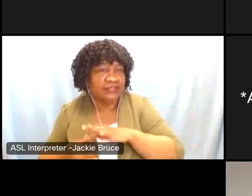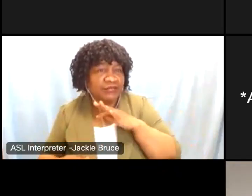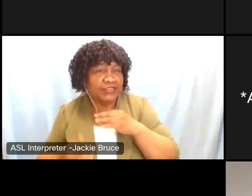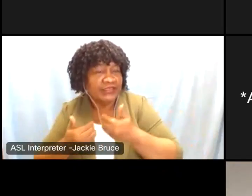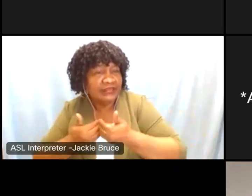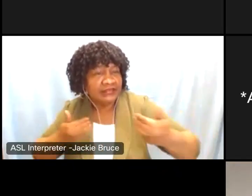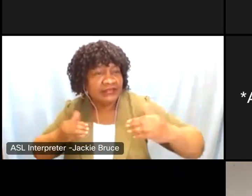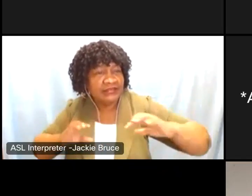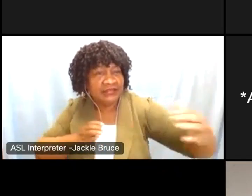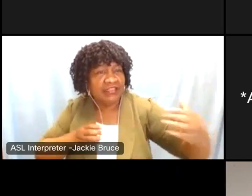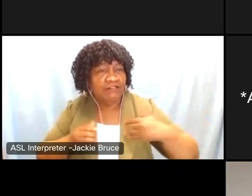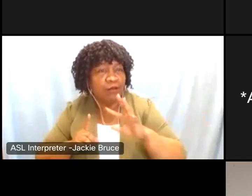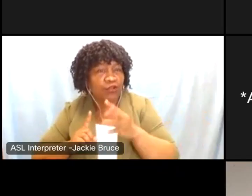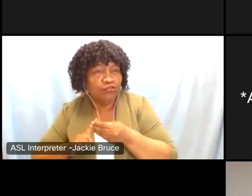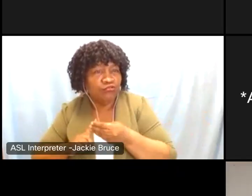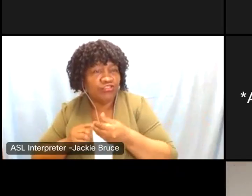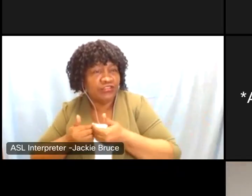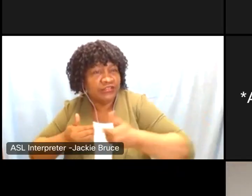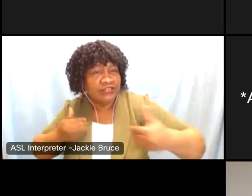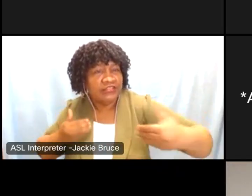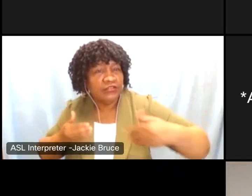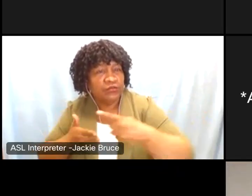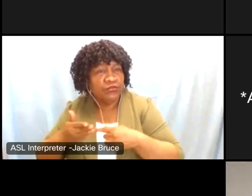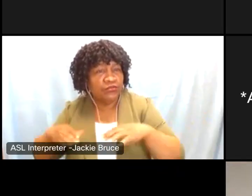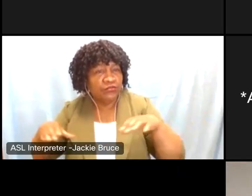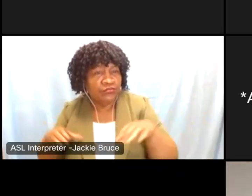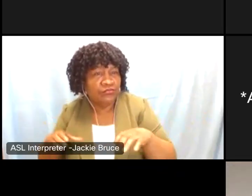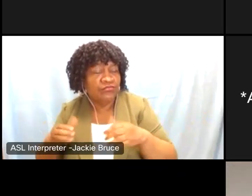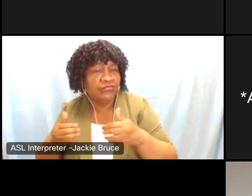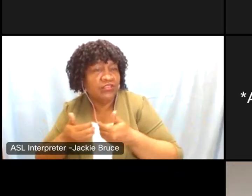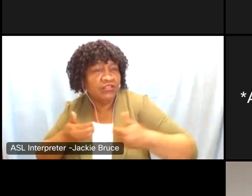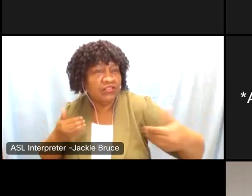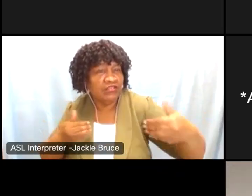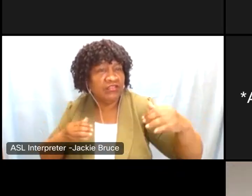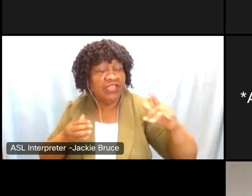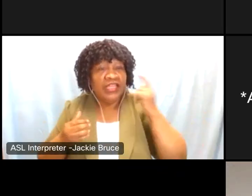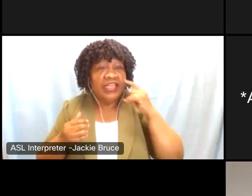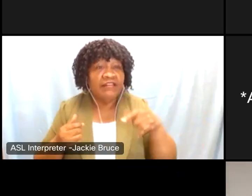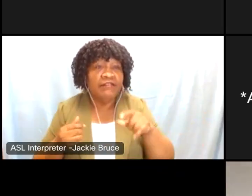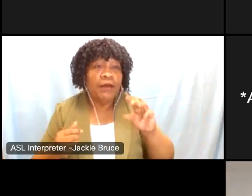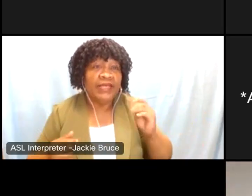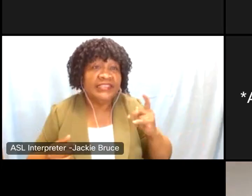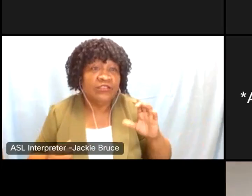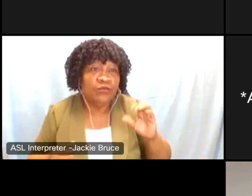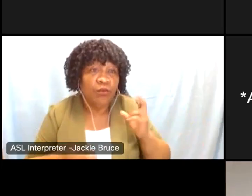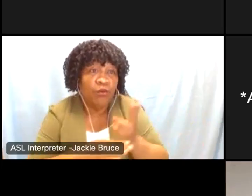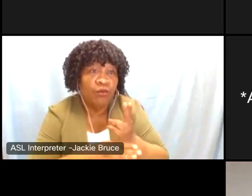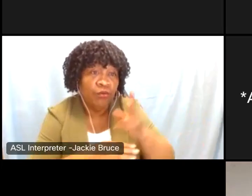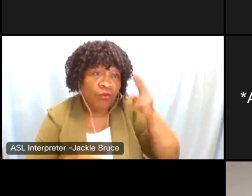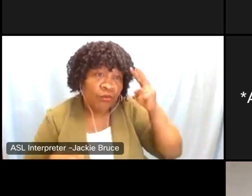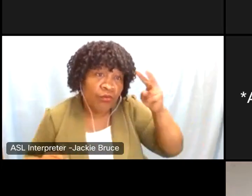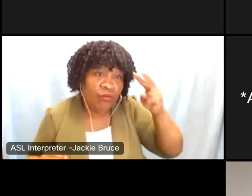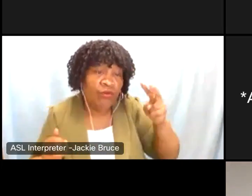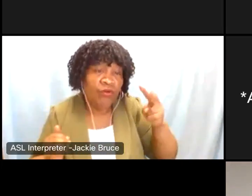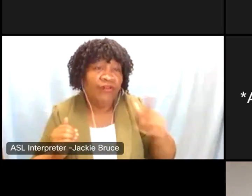our cultural traditions, from our practices. If we can use Mexico as a metaphor, the